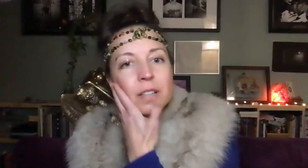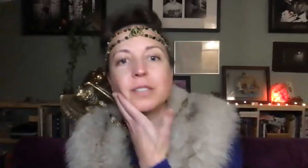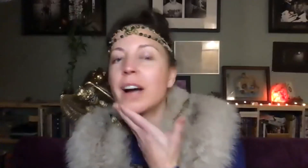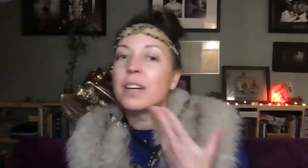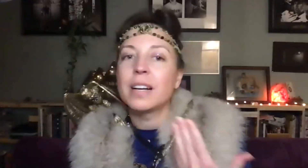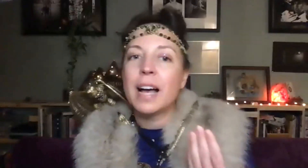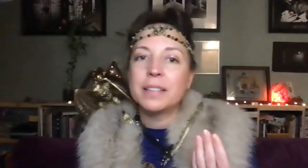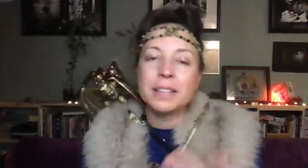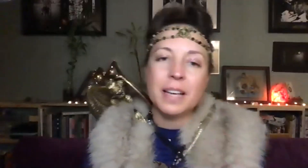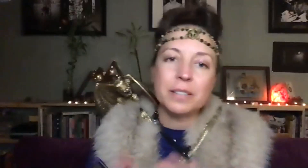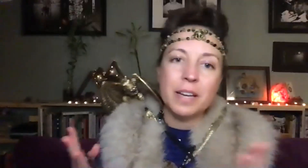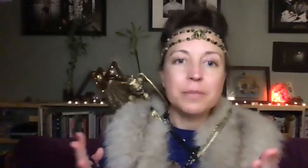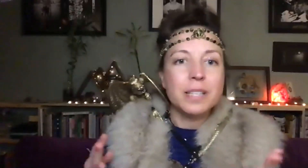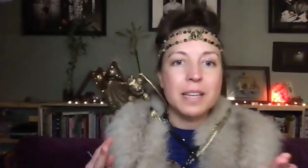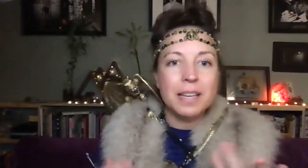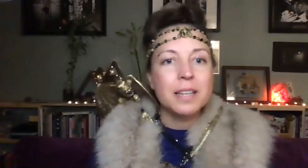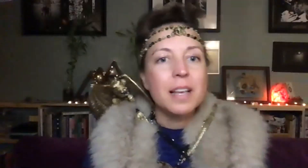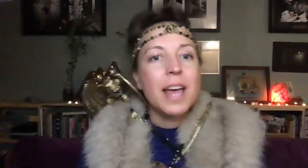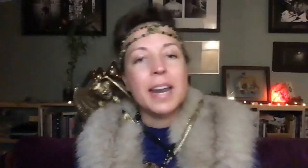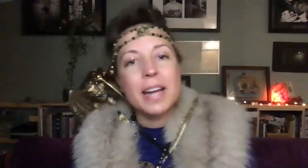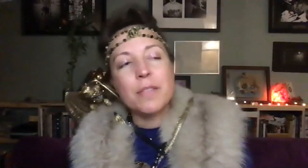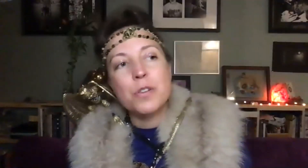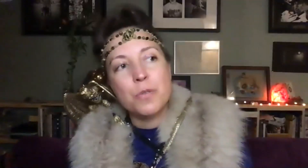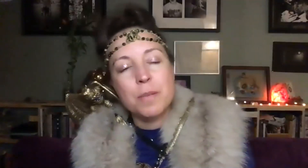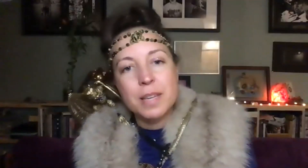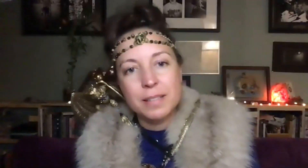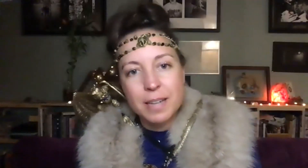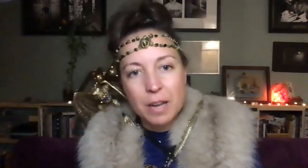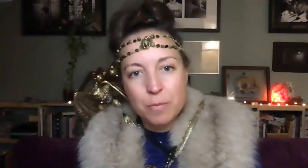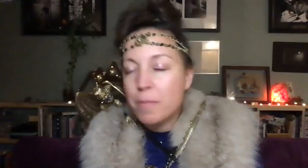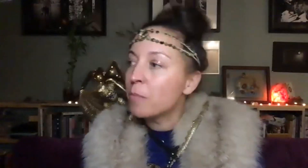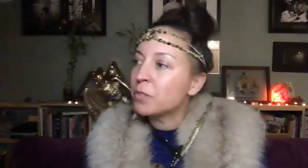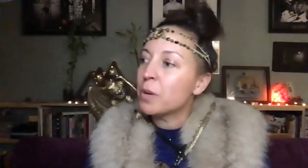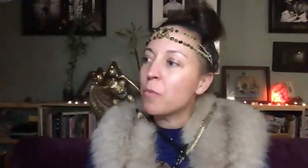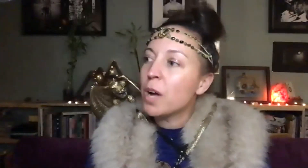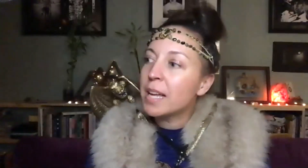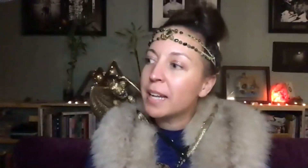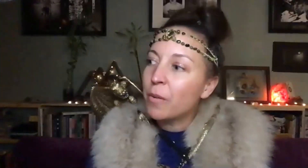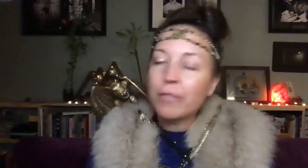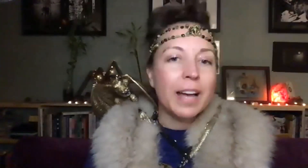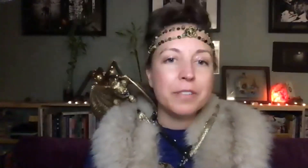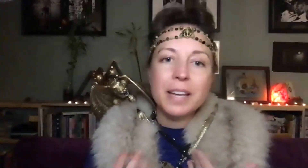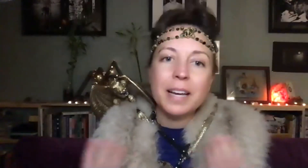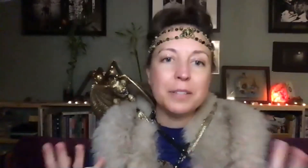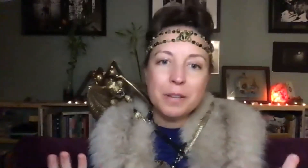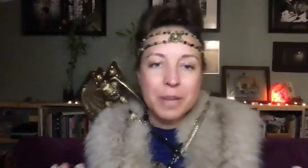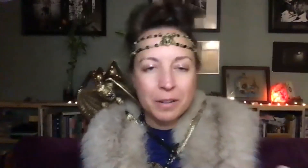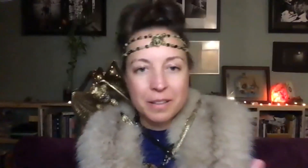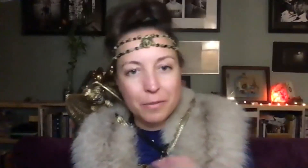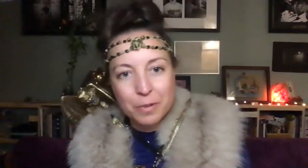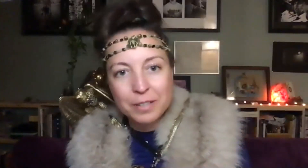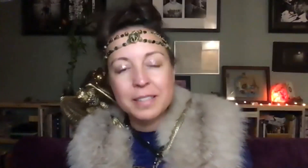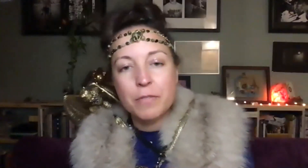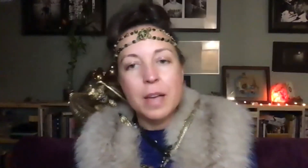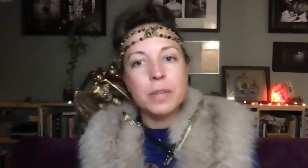the Fakarava Islands outside of Tahiti. And I never knew him because he died when my mom was 21. However, I feel like I know him better